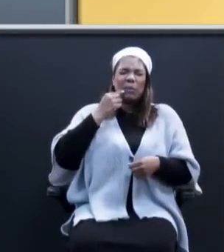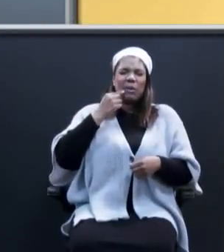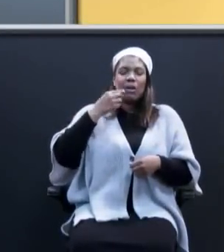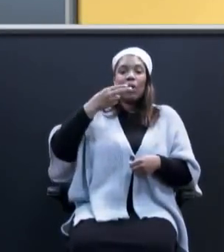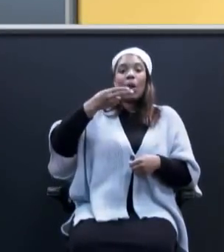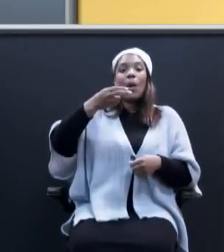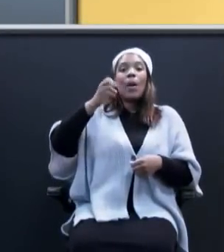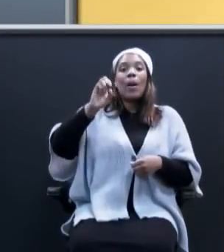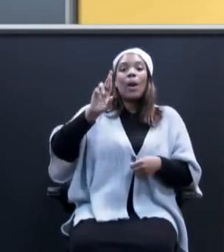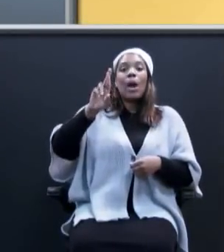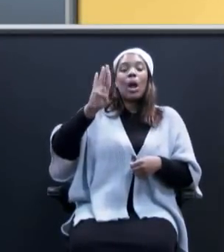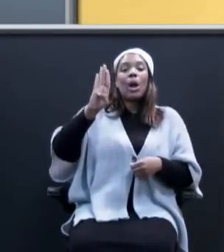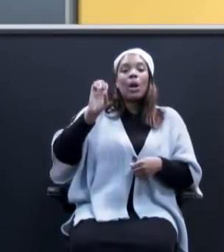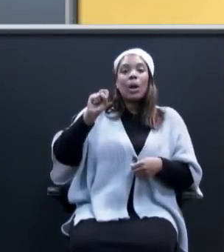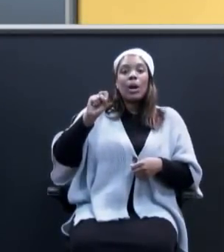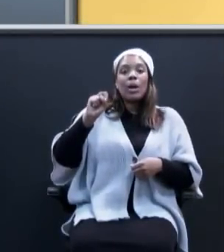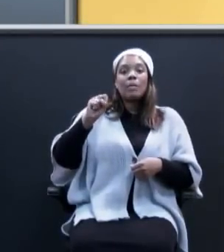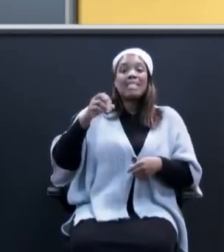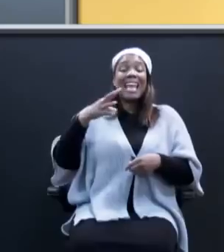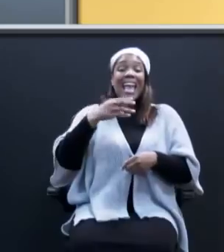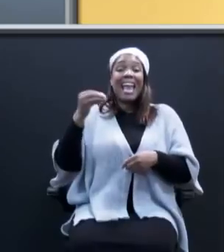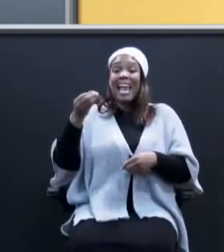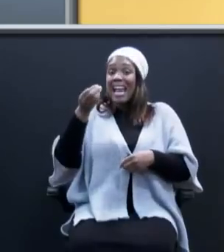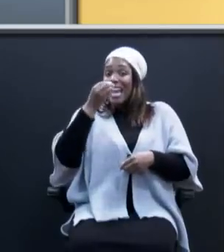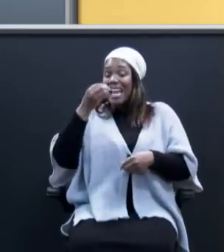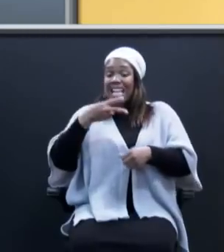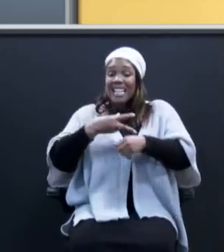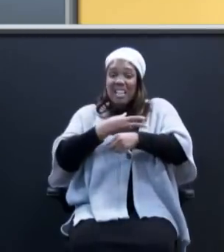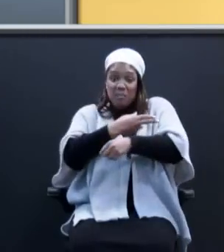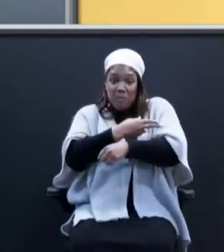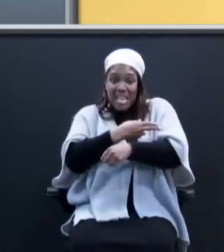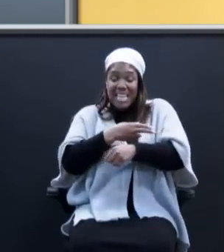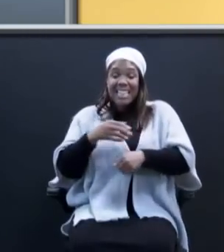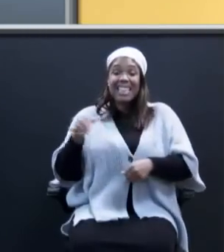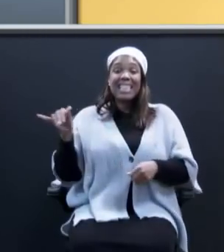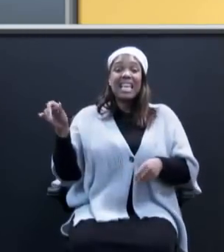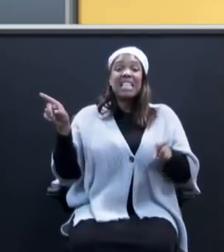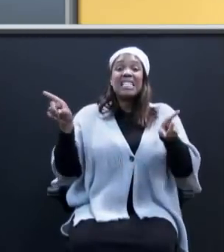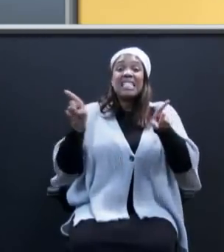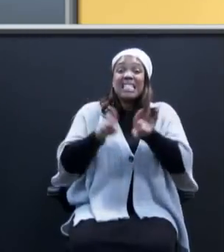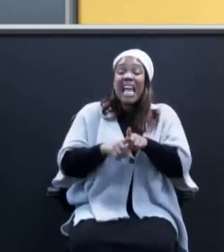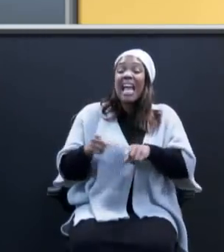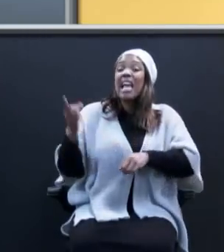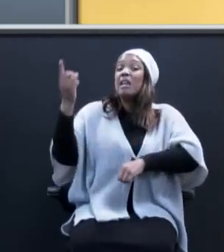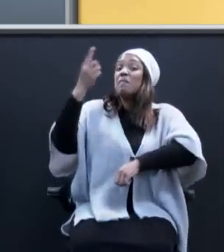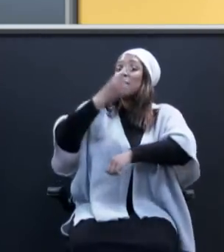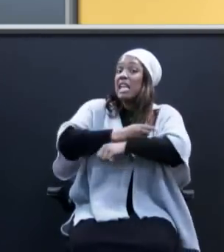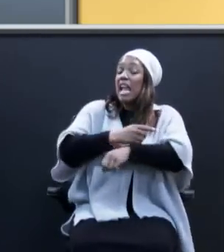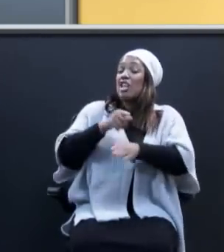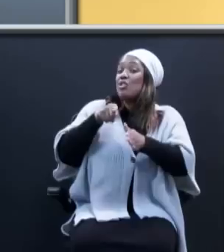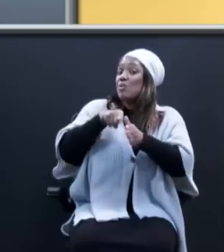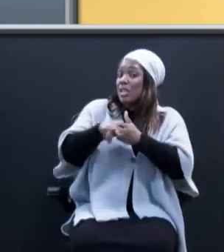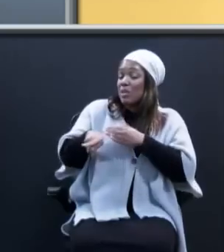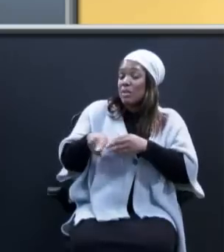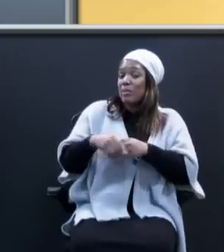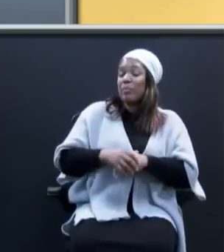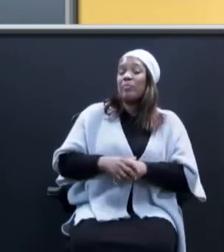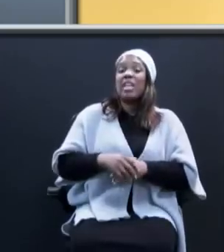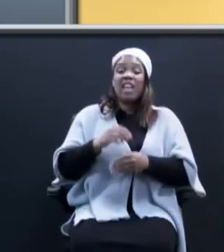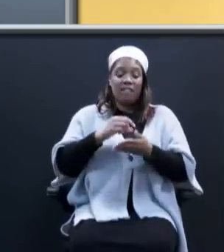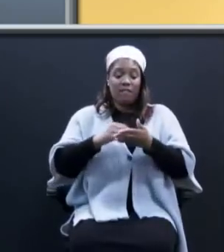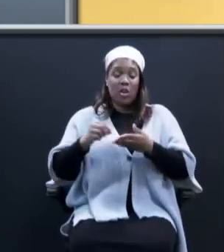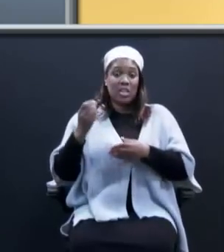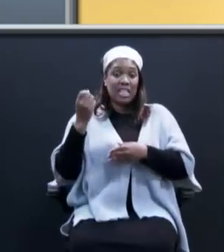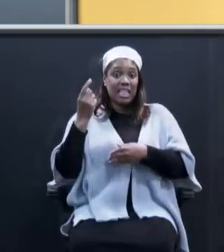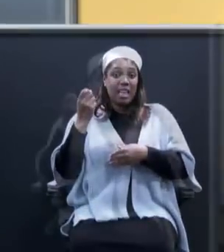do, these Egyptians are going to get rid of you post-haste. Skip down to verse 11 and go ahead. And thus